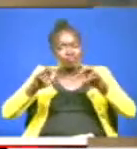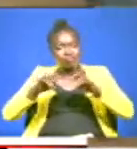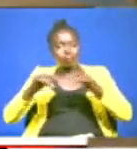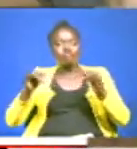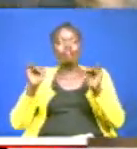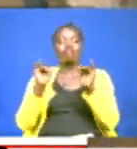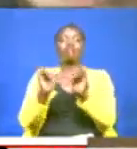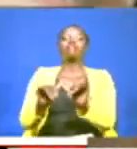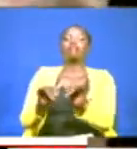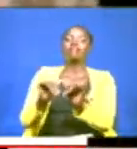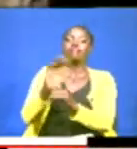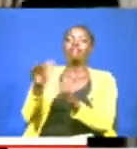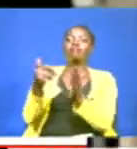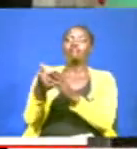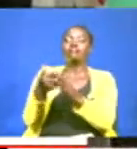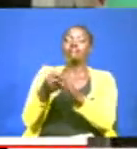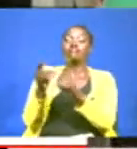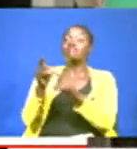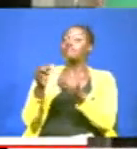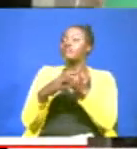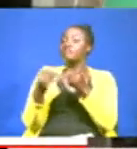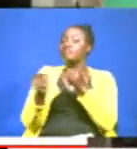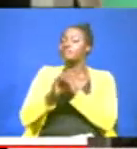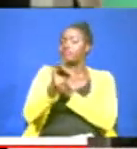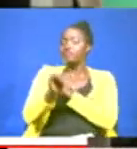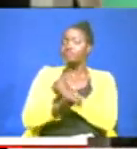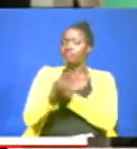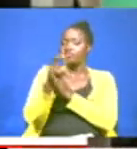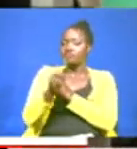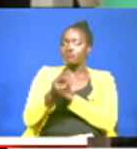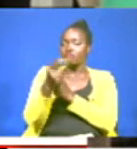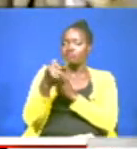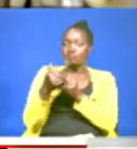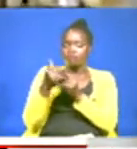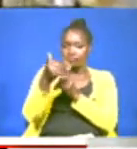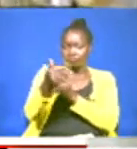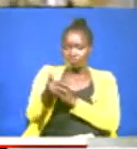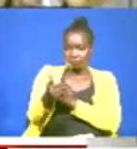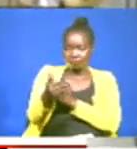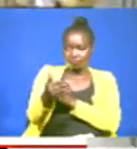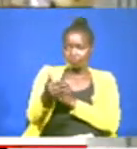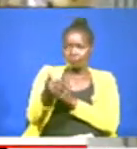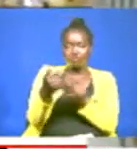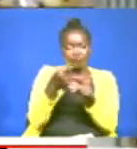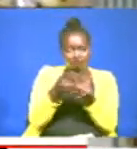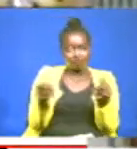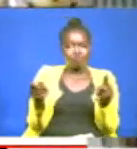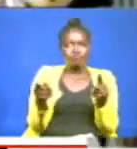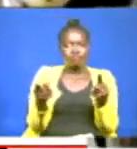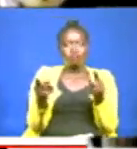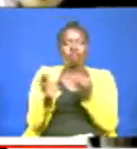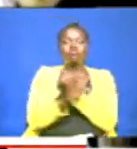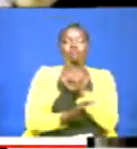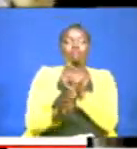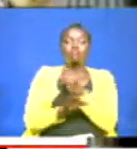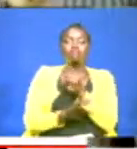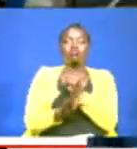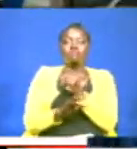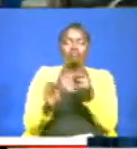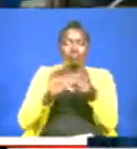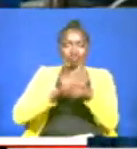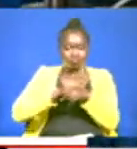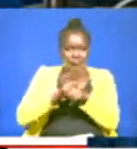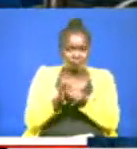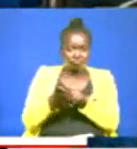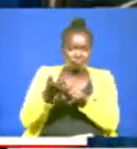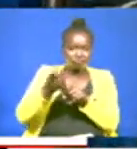arrival from the 8th of January 2023 onwards. However, the country's ongoing COVID-19 surge